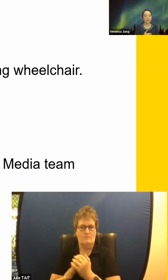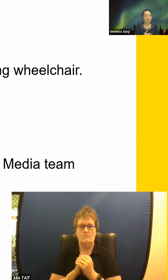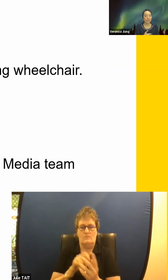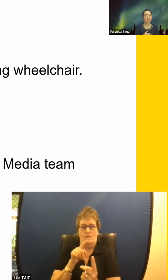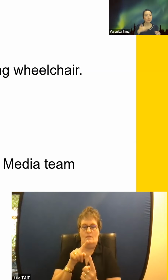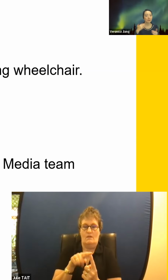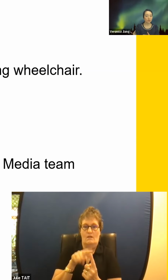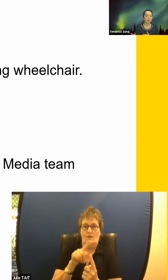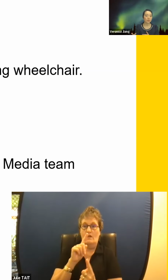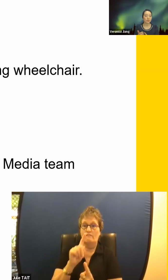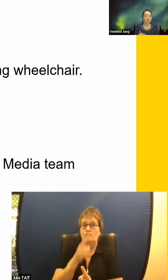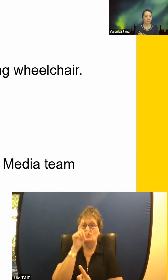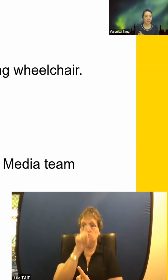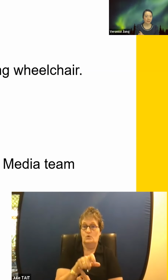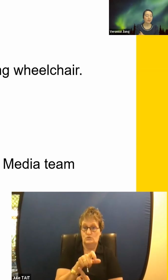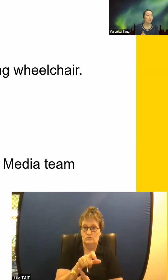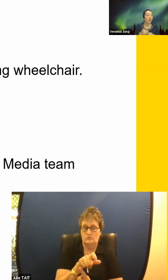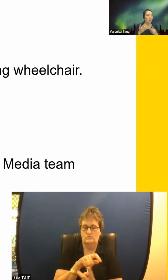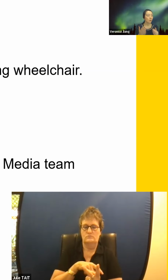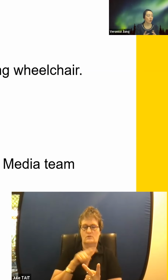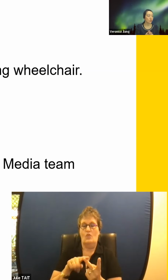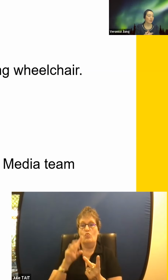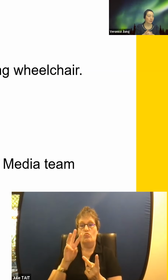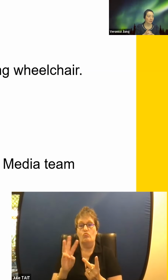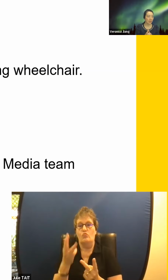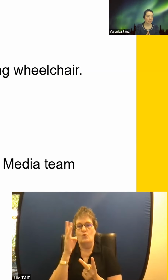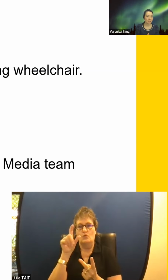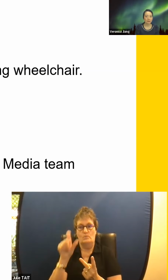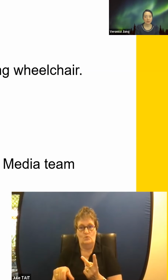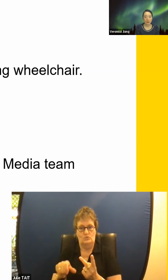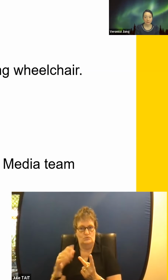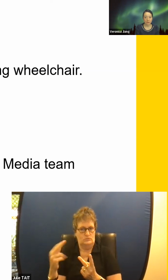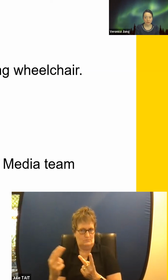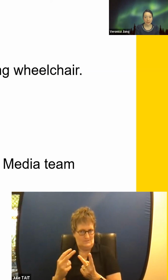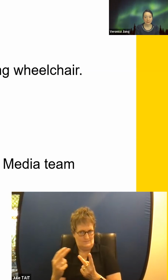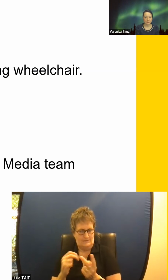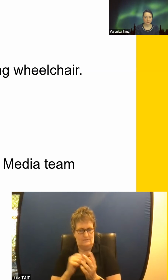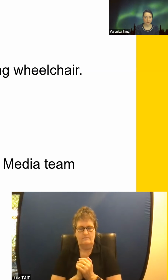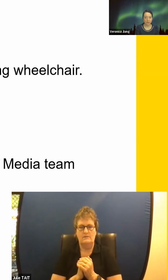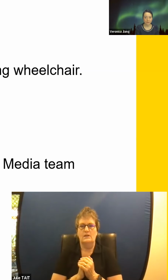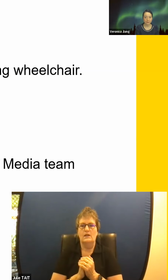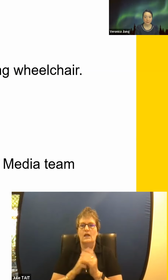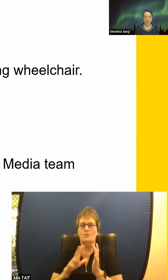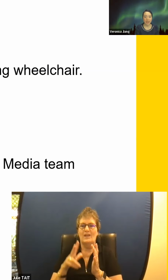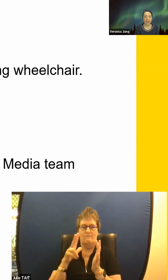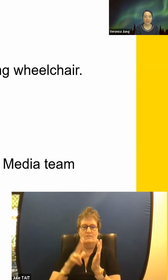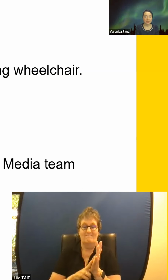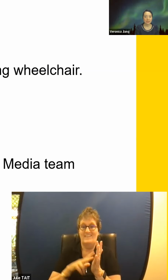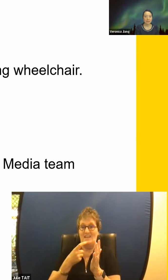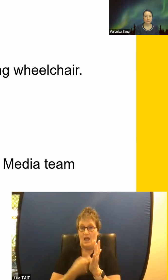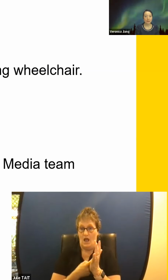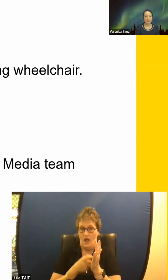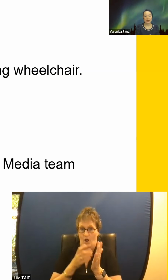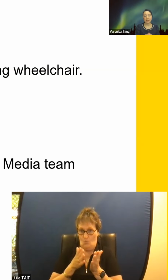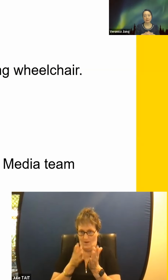person perspective and a third person perspective. And we also have the interactive virtual reality version.